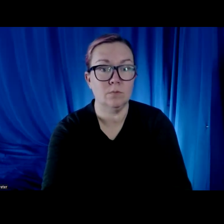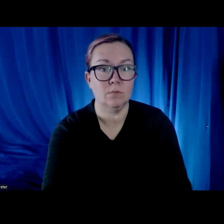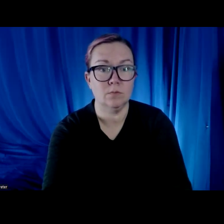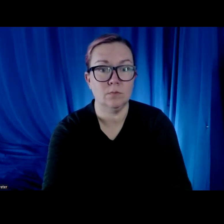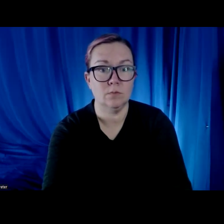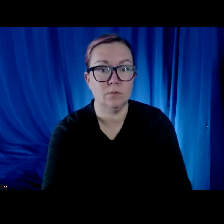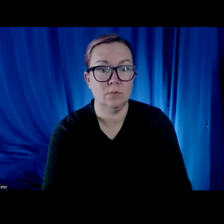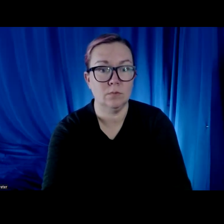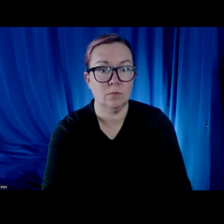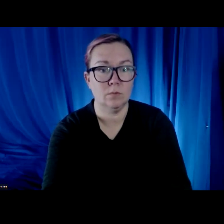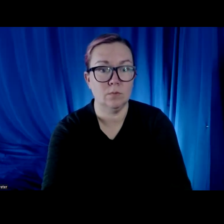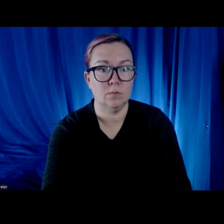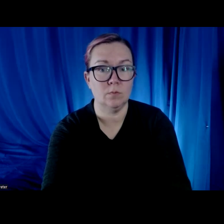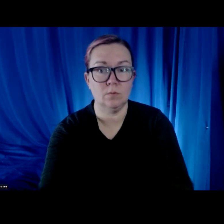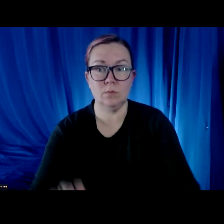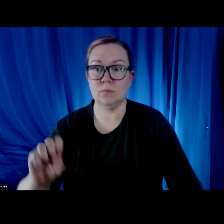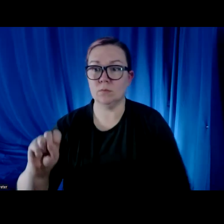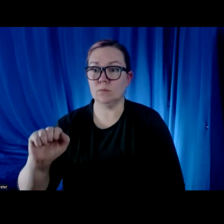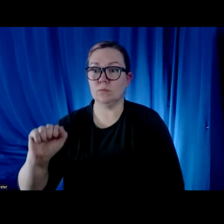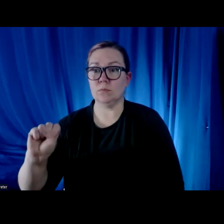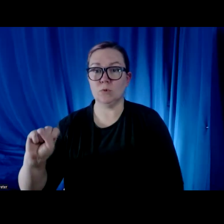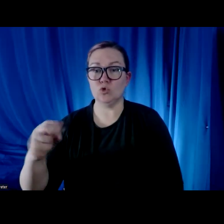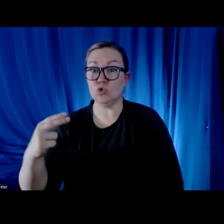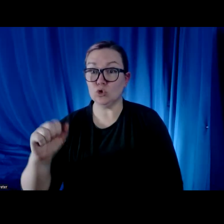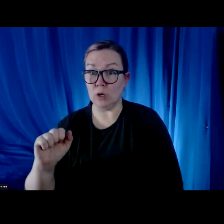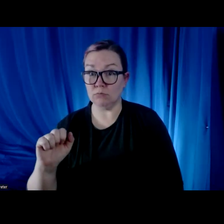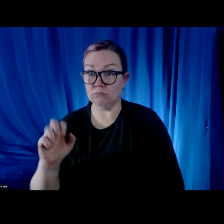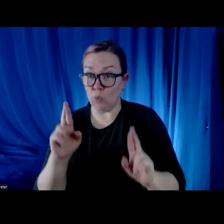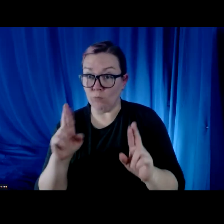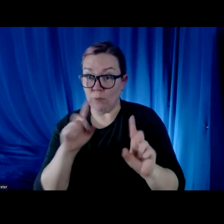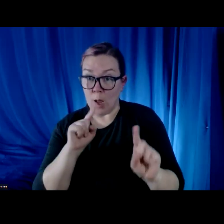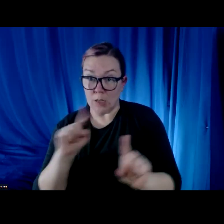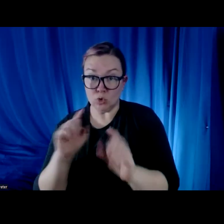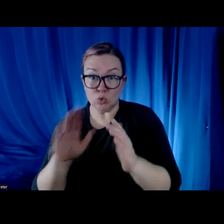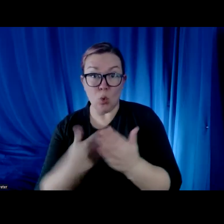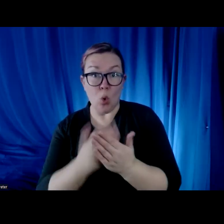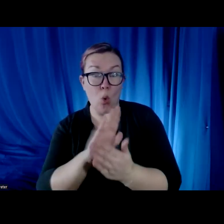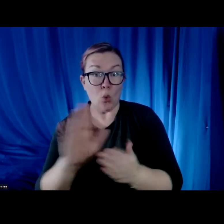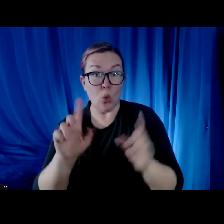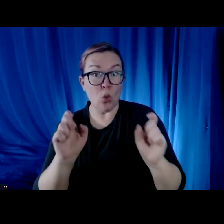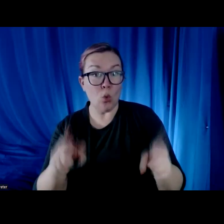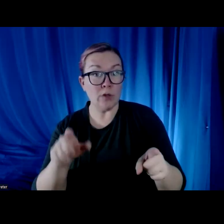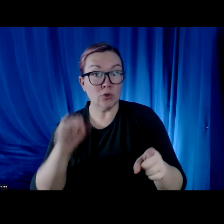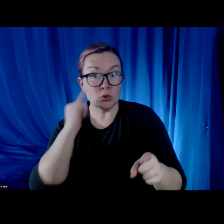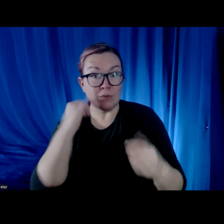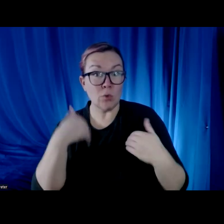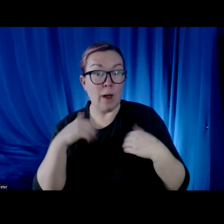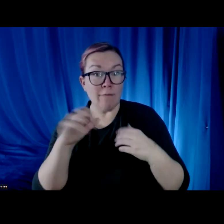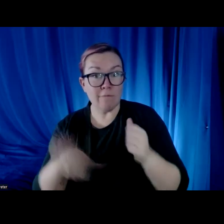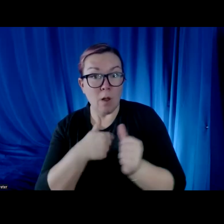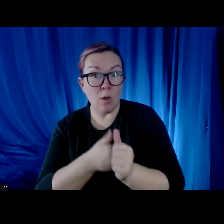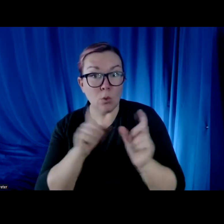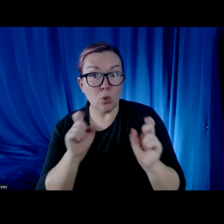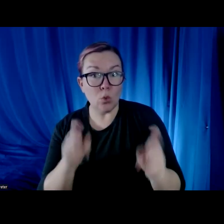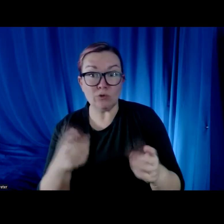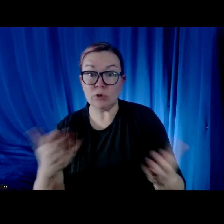So Sasha, please let me know if I answered all your questions or if you have any follow-ups. And then anyone else,